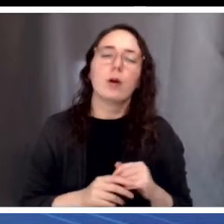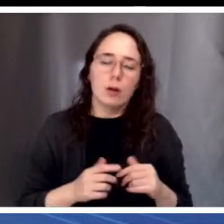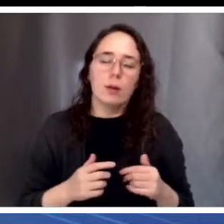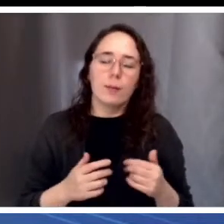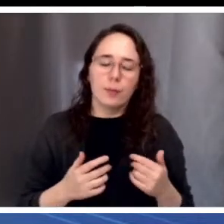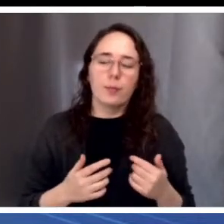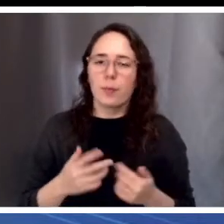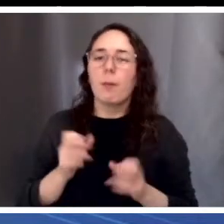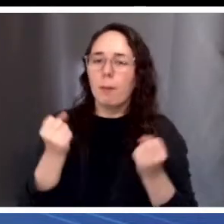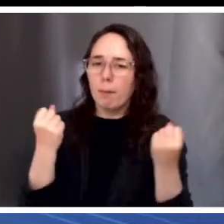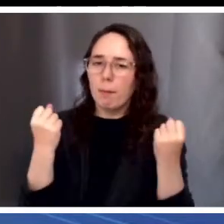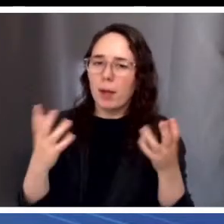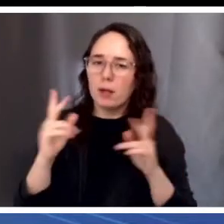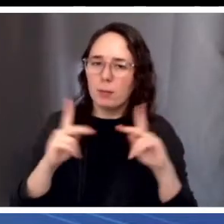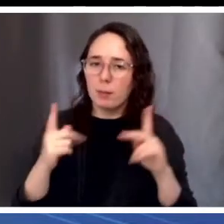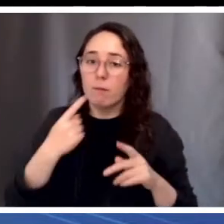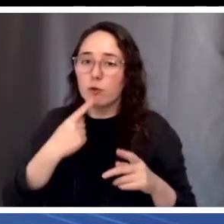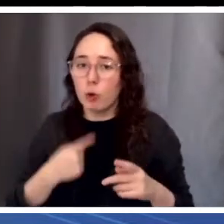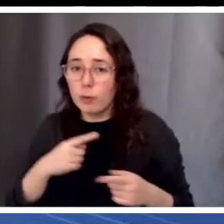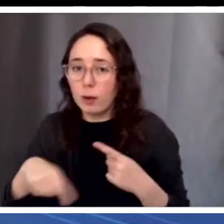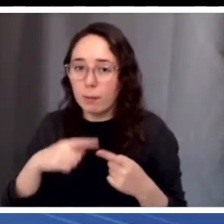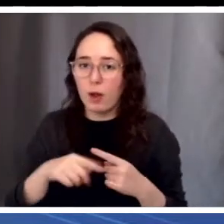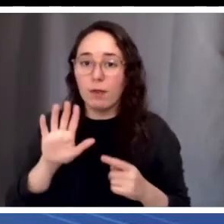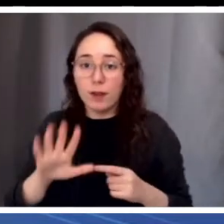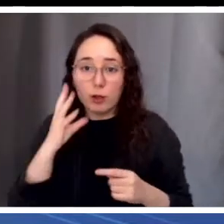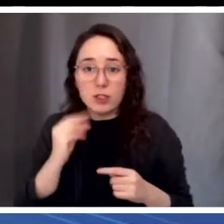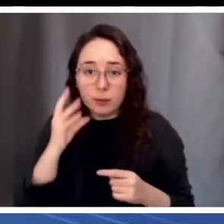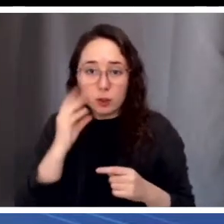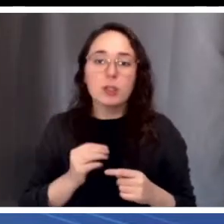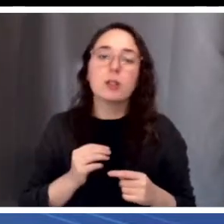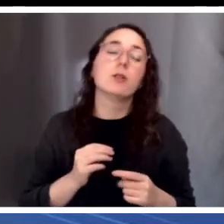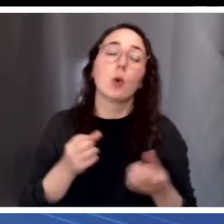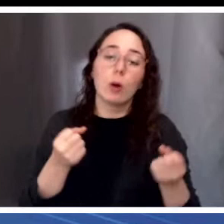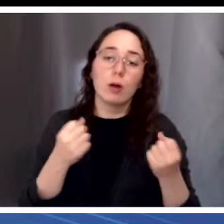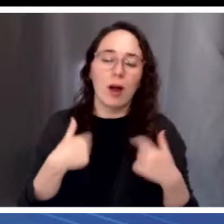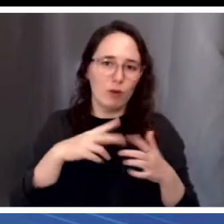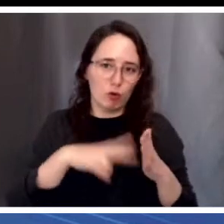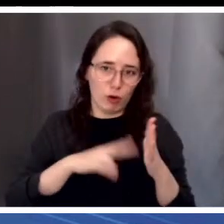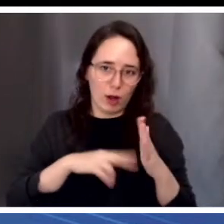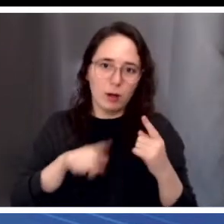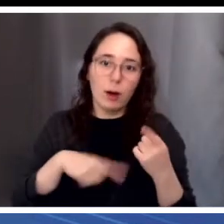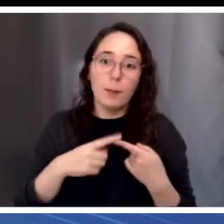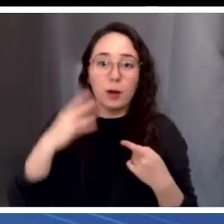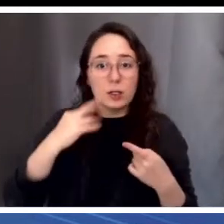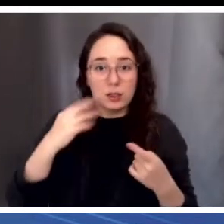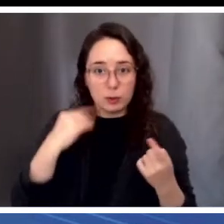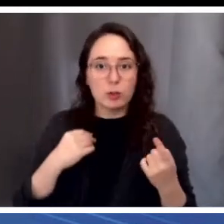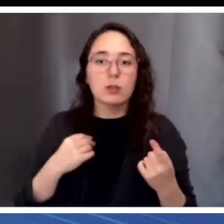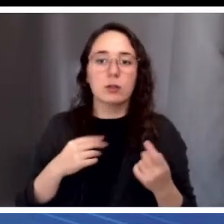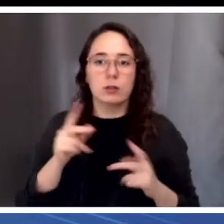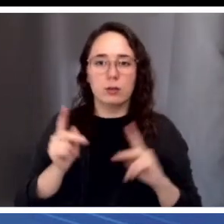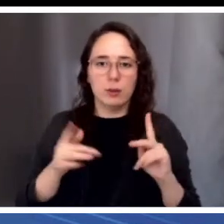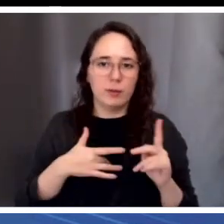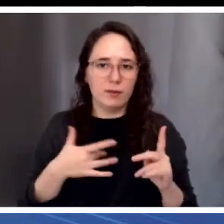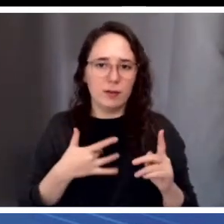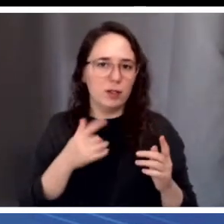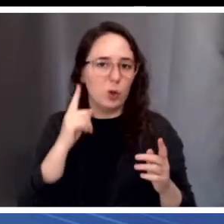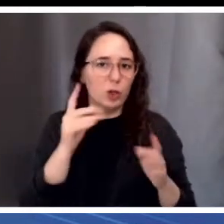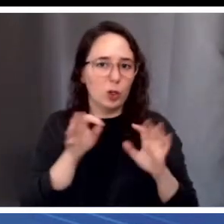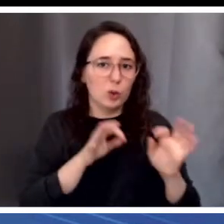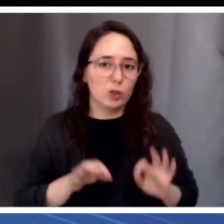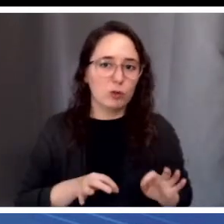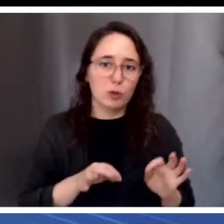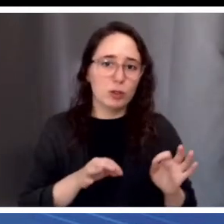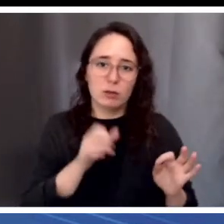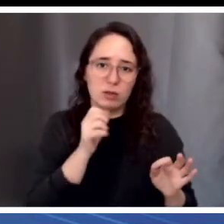and I think that makes a lot of sense to me and I understand it. We're coming a long way with that too, as we learn more about it. That's,